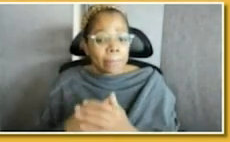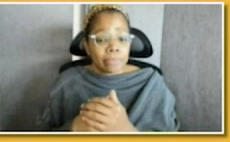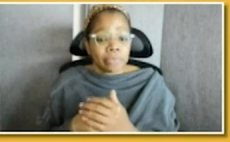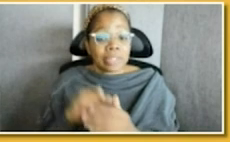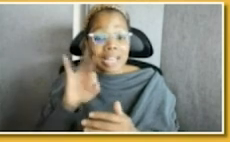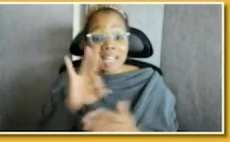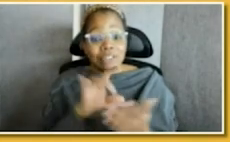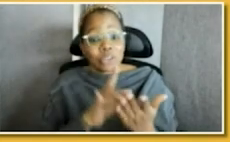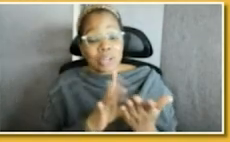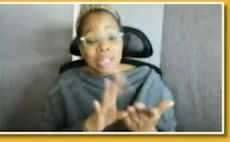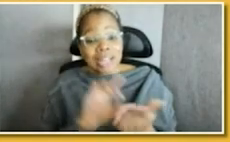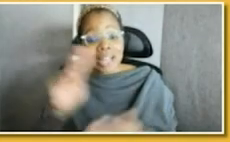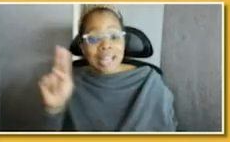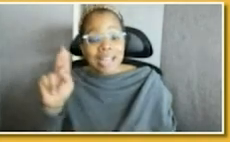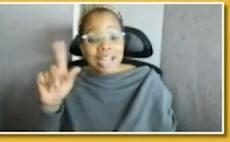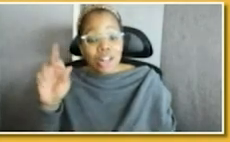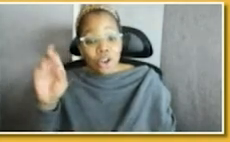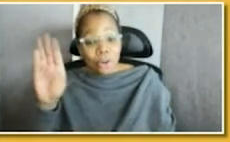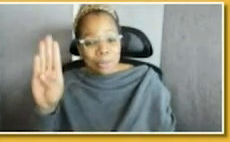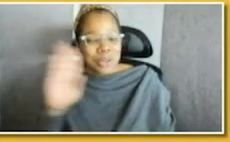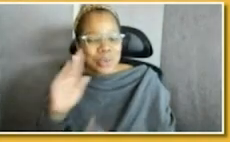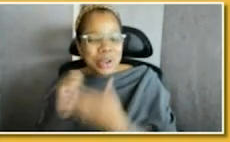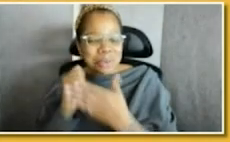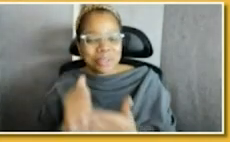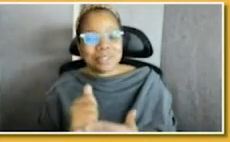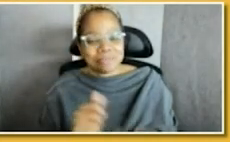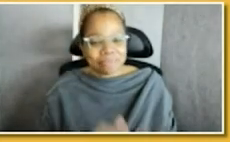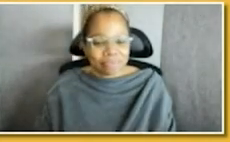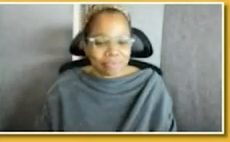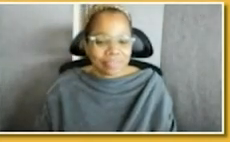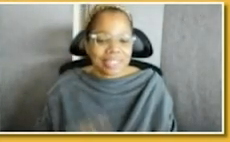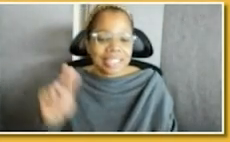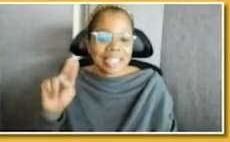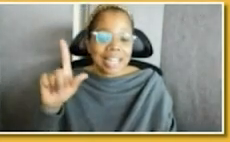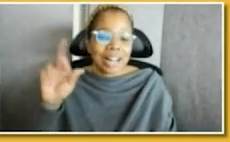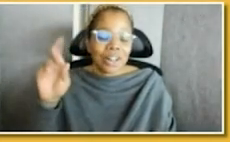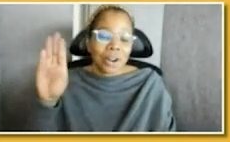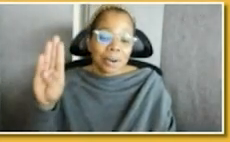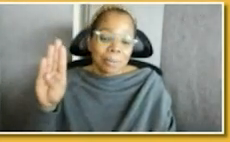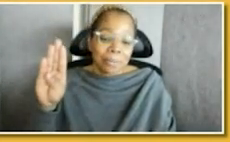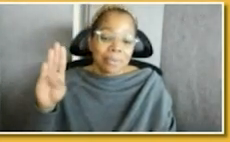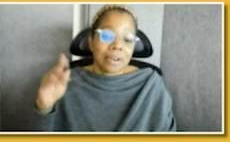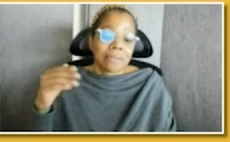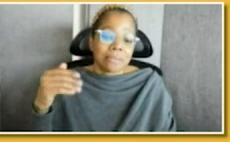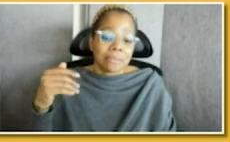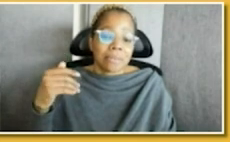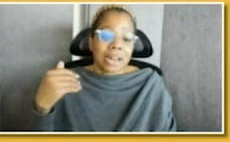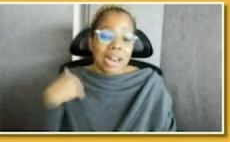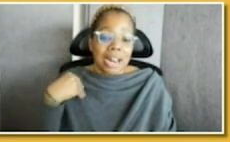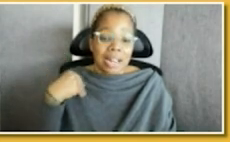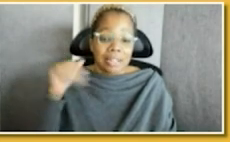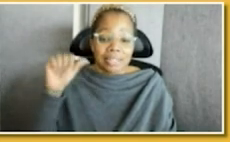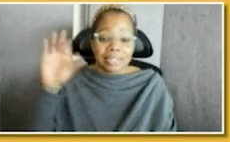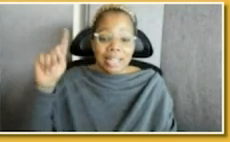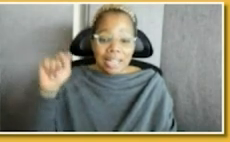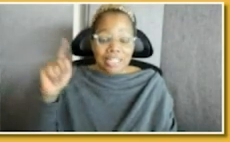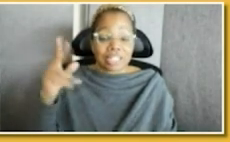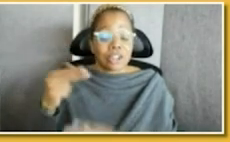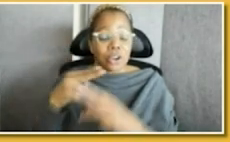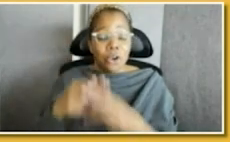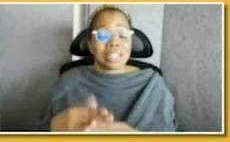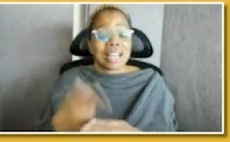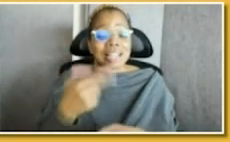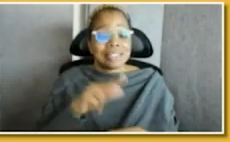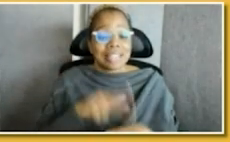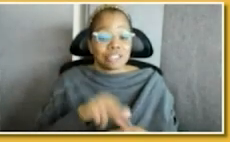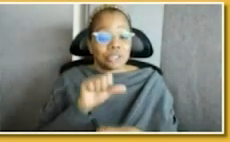NLRB will help you. And the NLRB has an act called the National Labor Relations Act. That should be